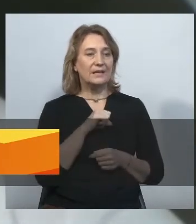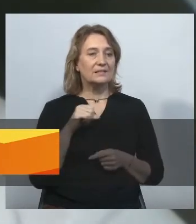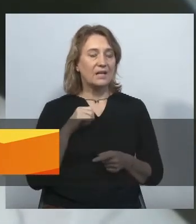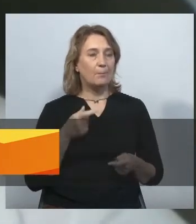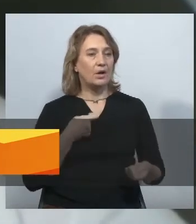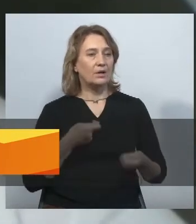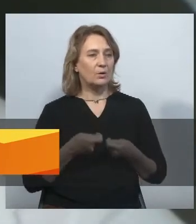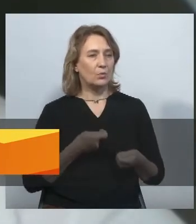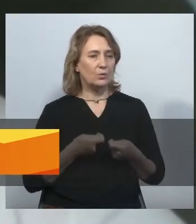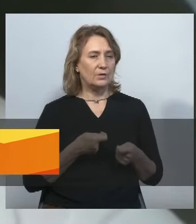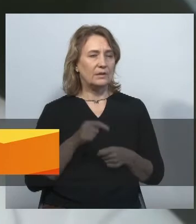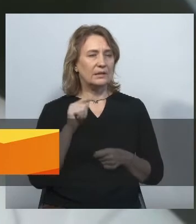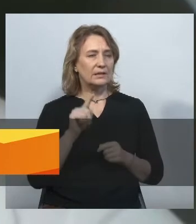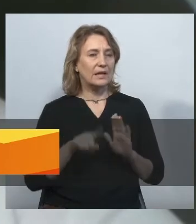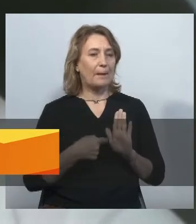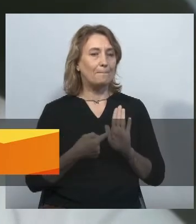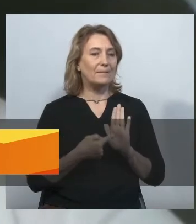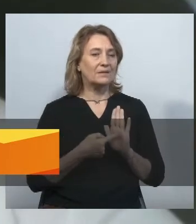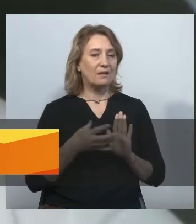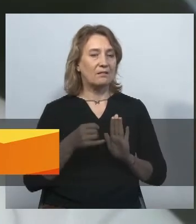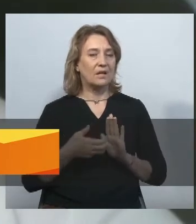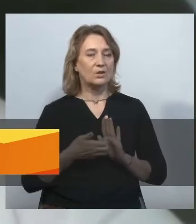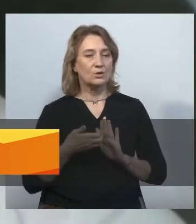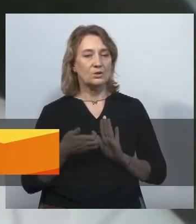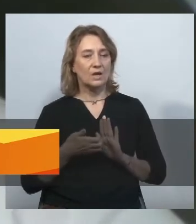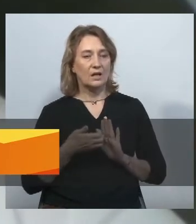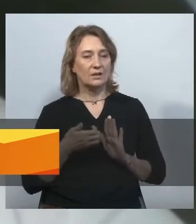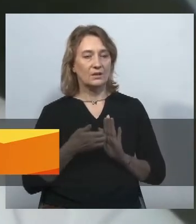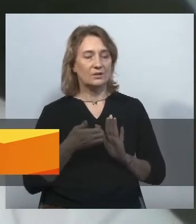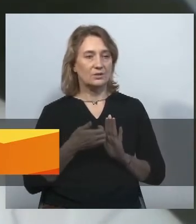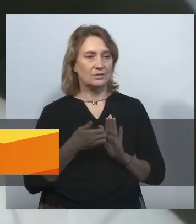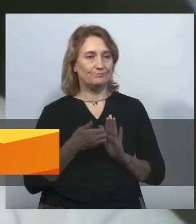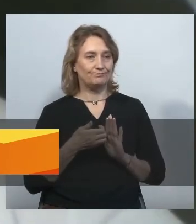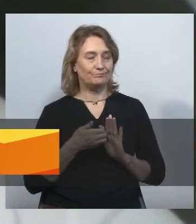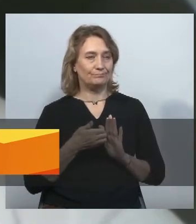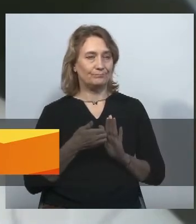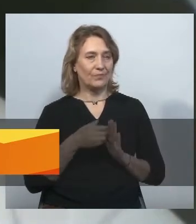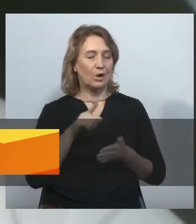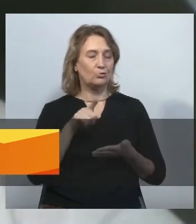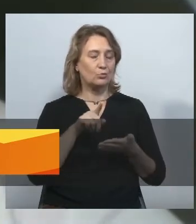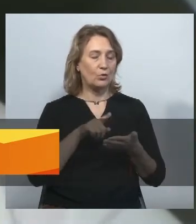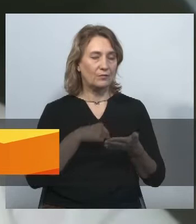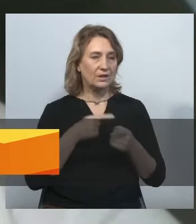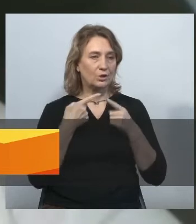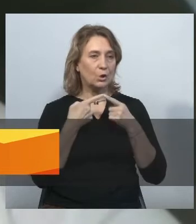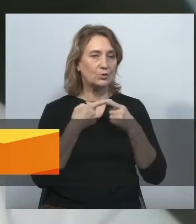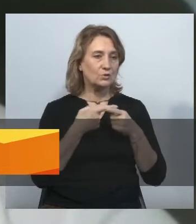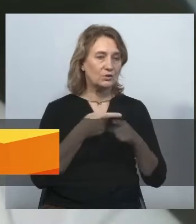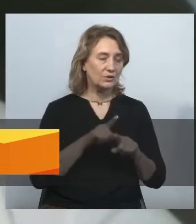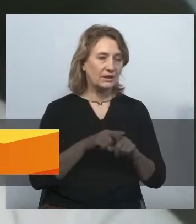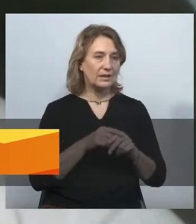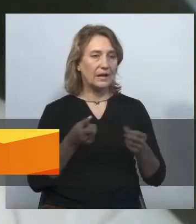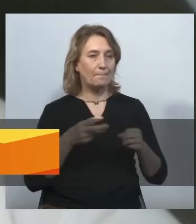Because for self-regulation, in those questions, there is not enough credit of